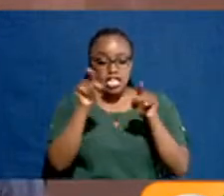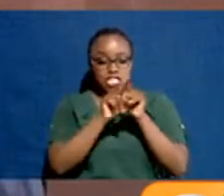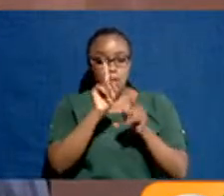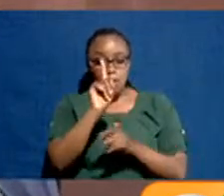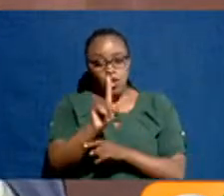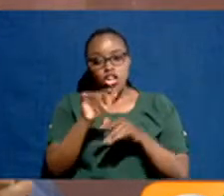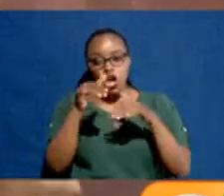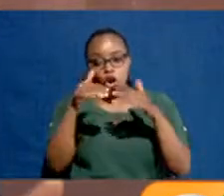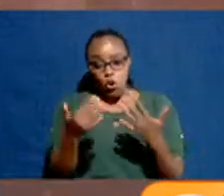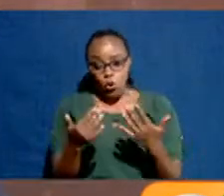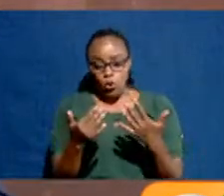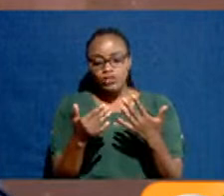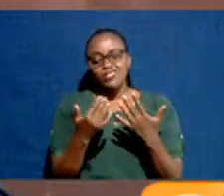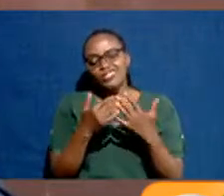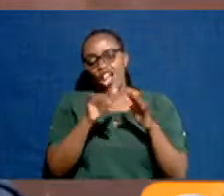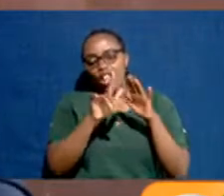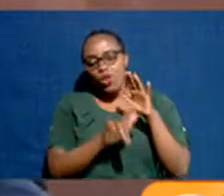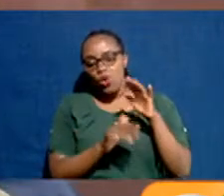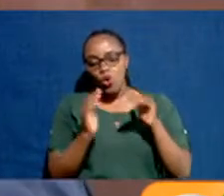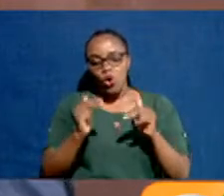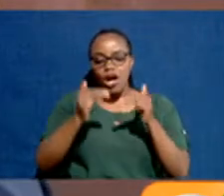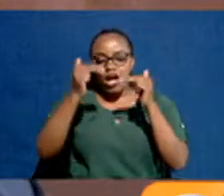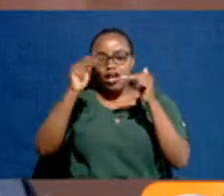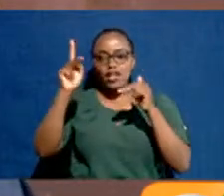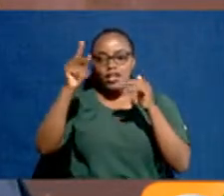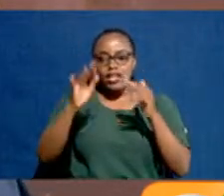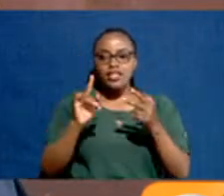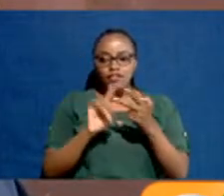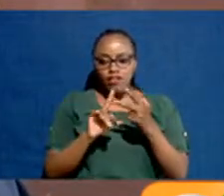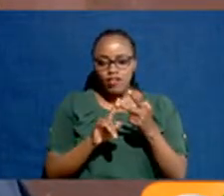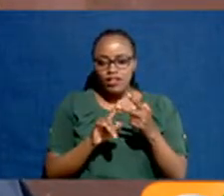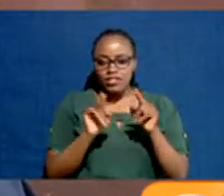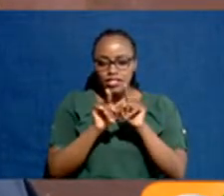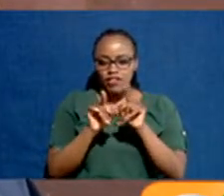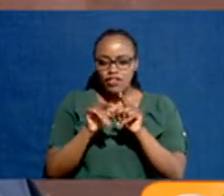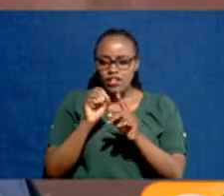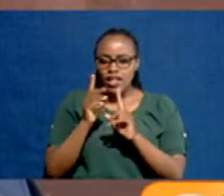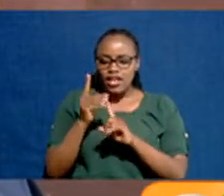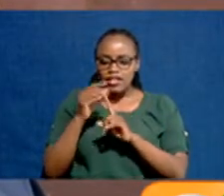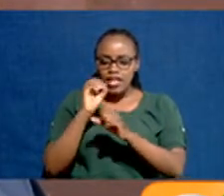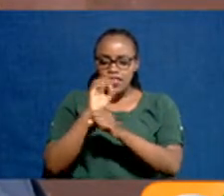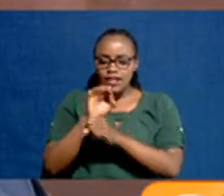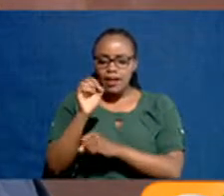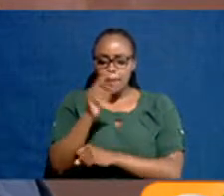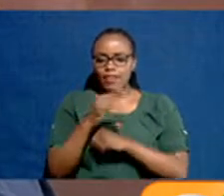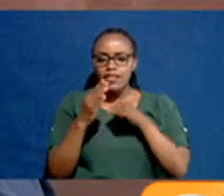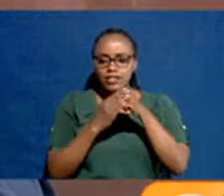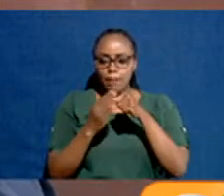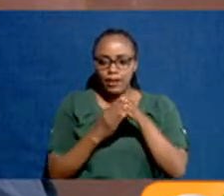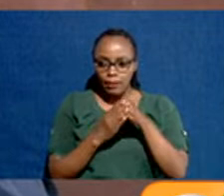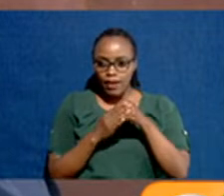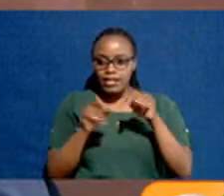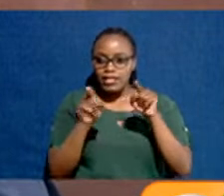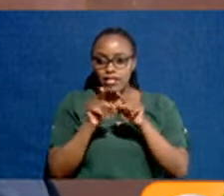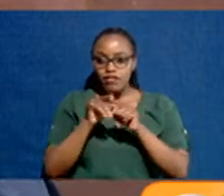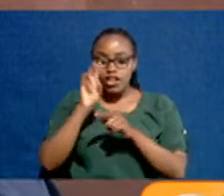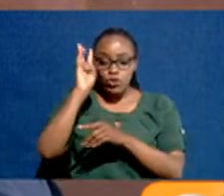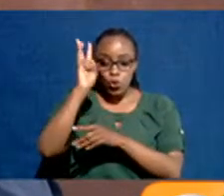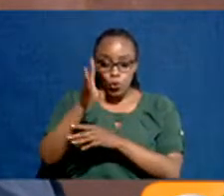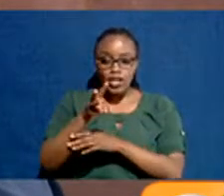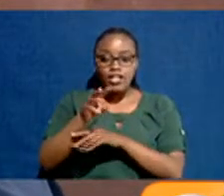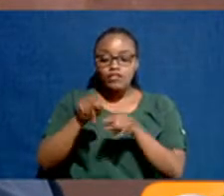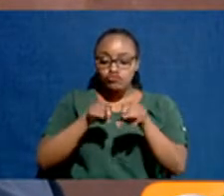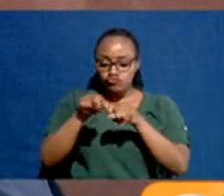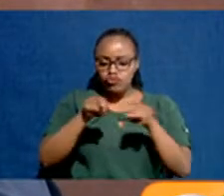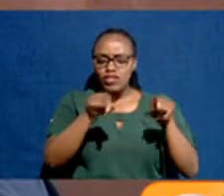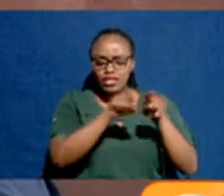primary or secondary Kenyans. Two, during your oath of office on the 13th of September, you said that you will administer this country as the